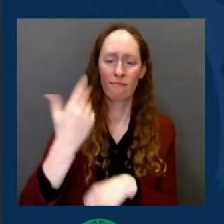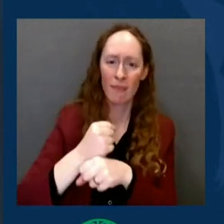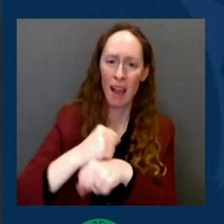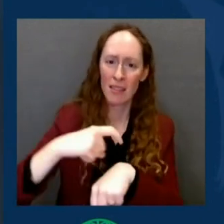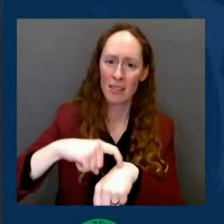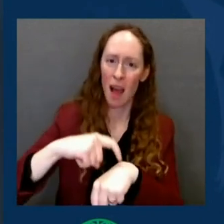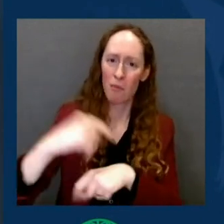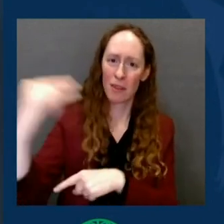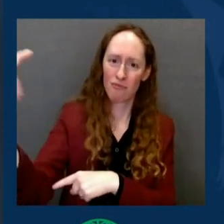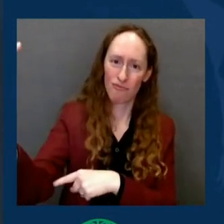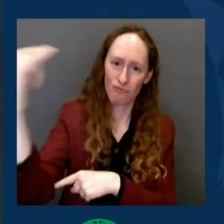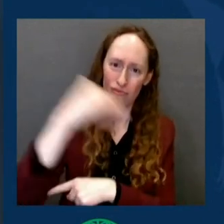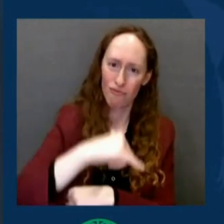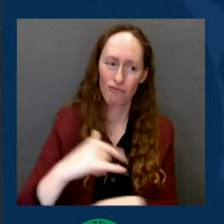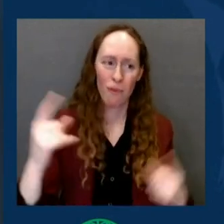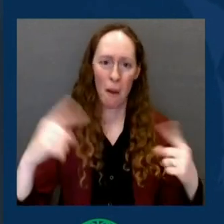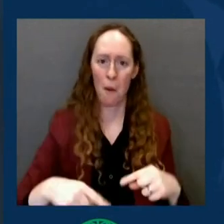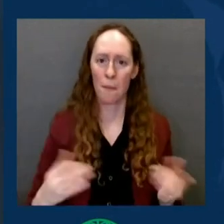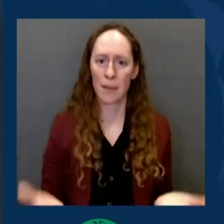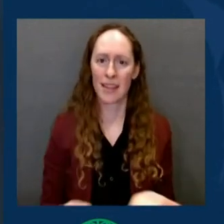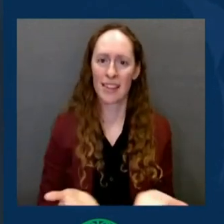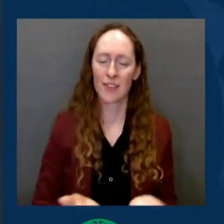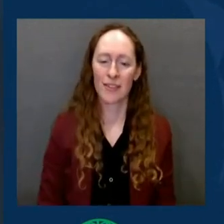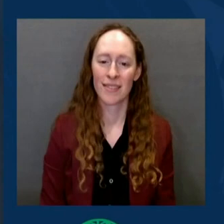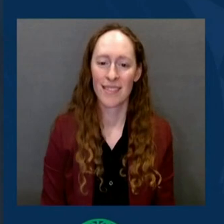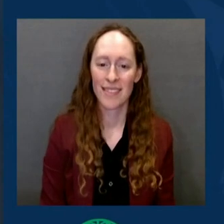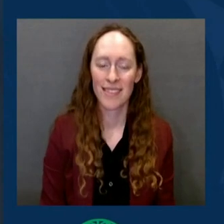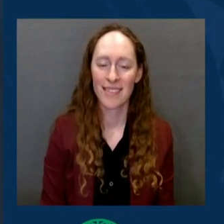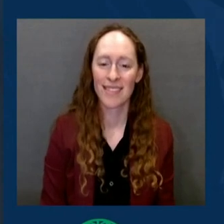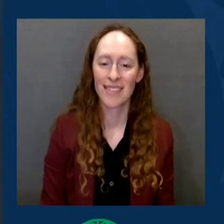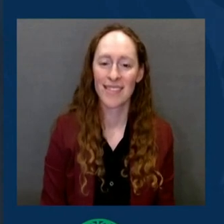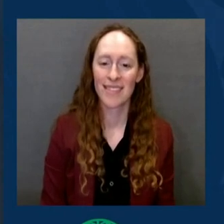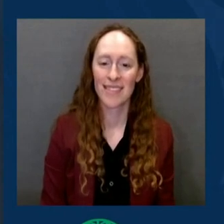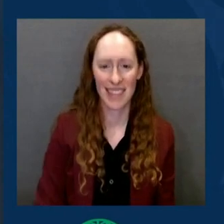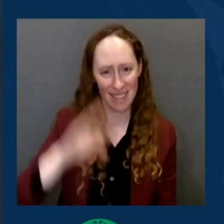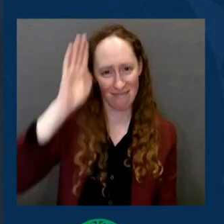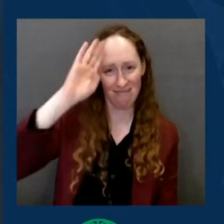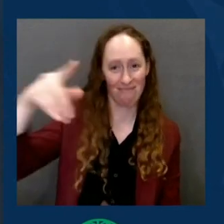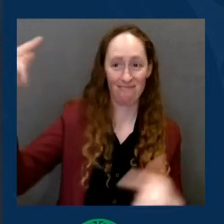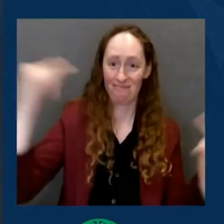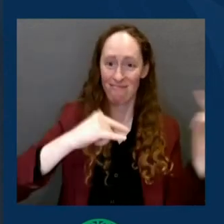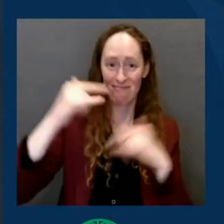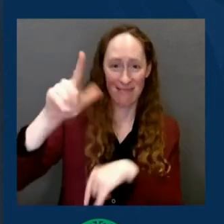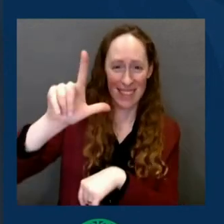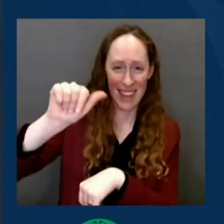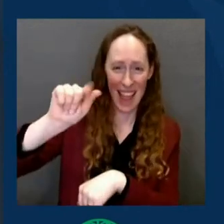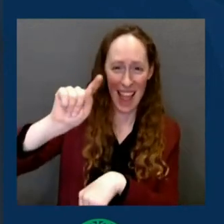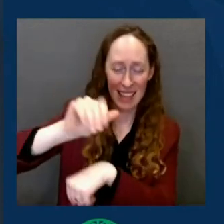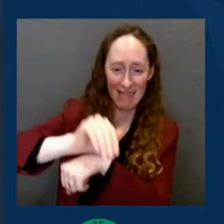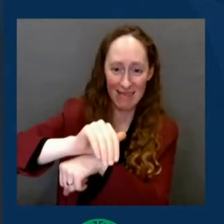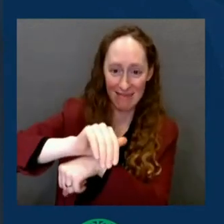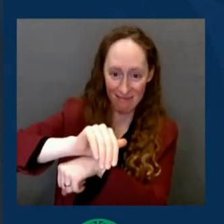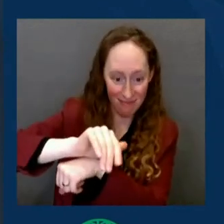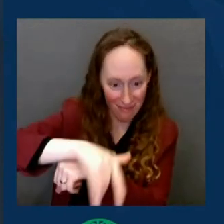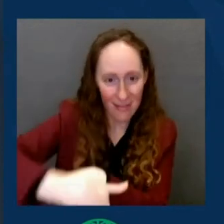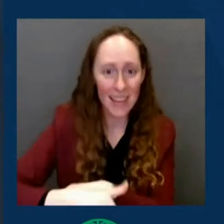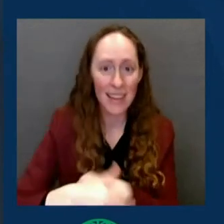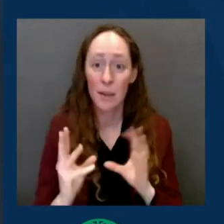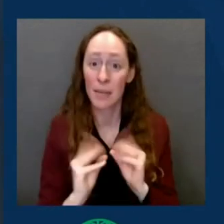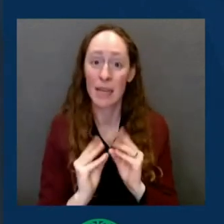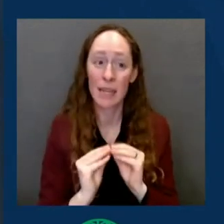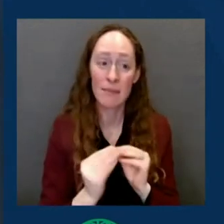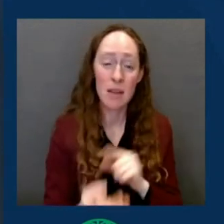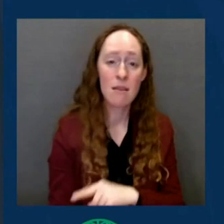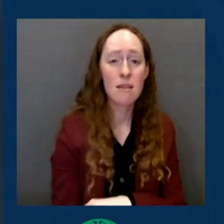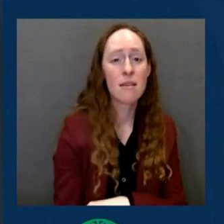in the middle of the night and then start off a couple hours later with meetings, it's a long haul. Vice President Harris